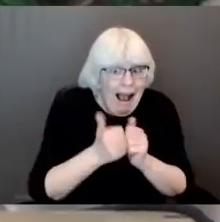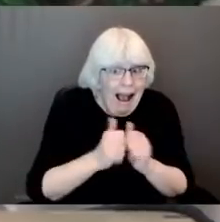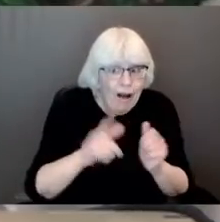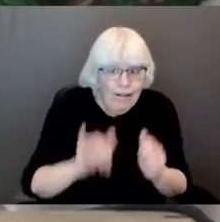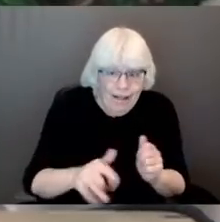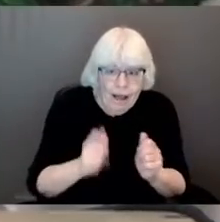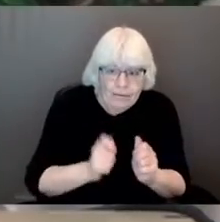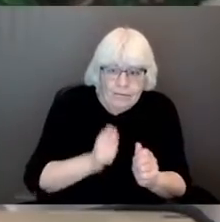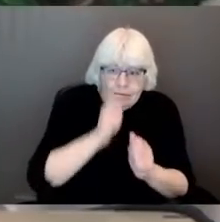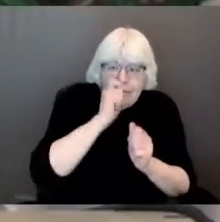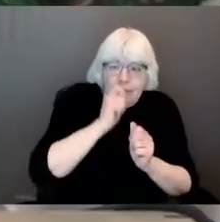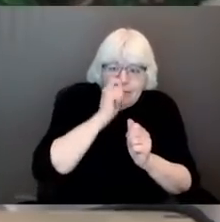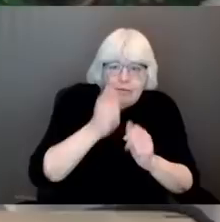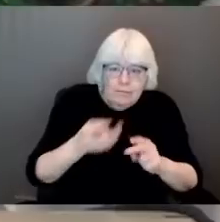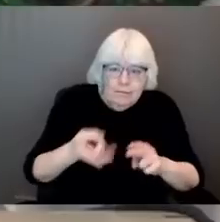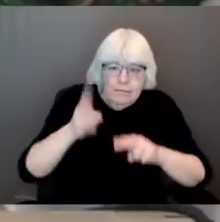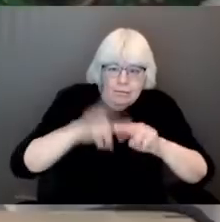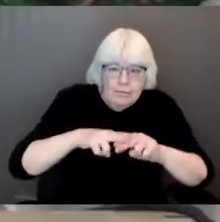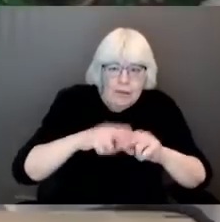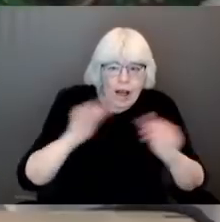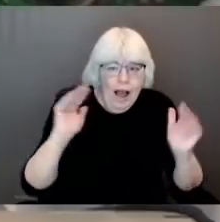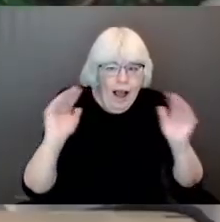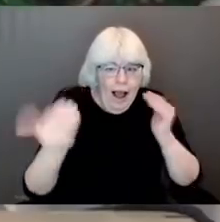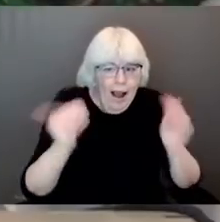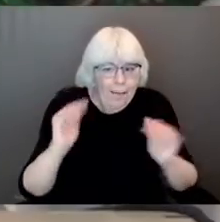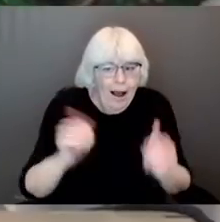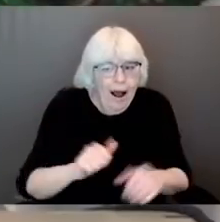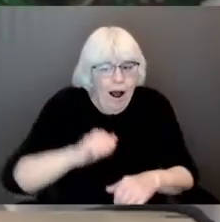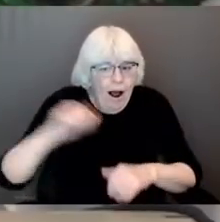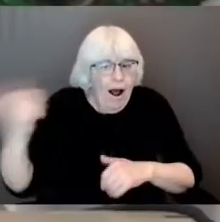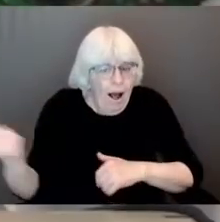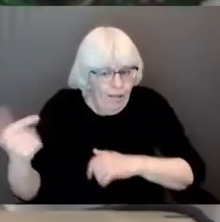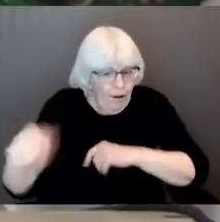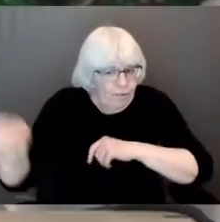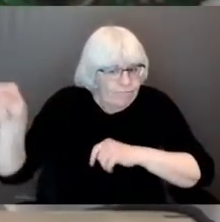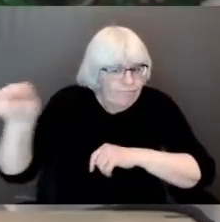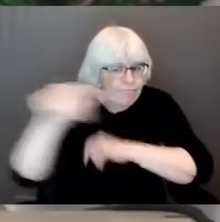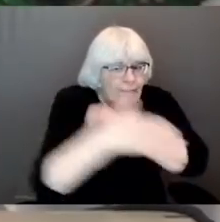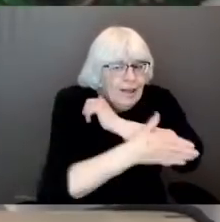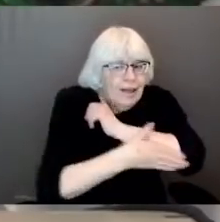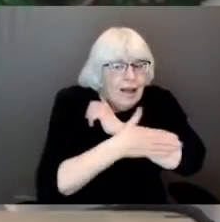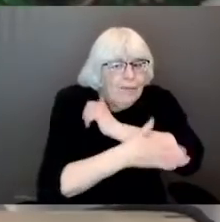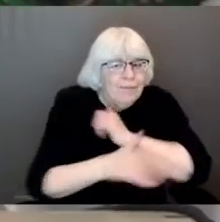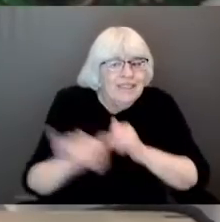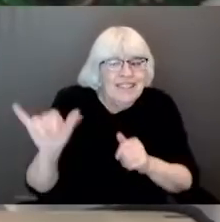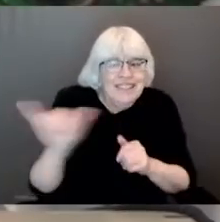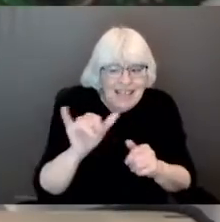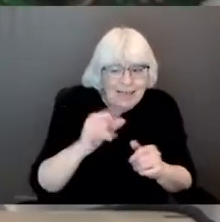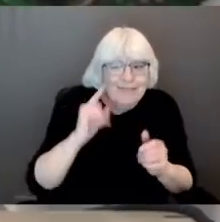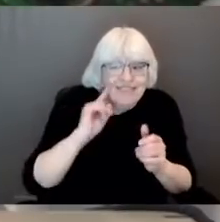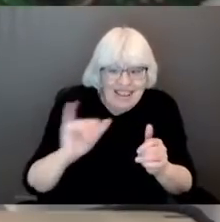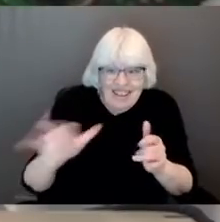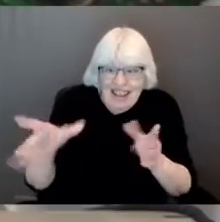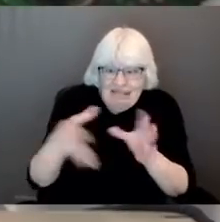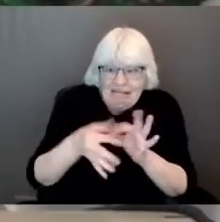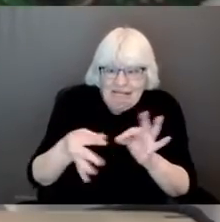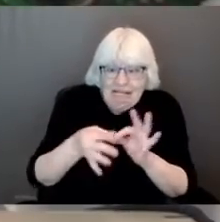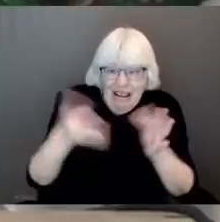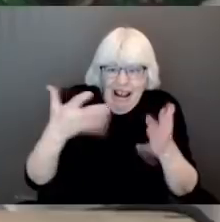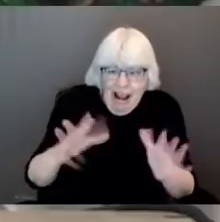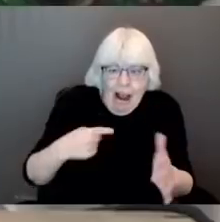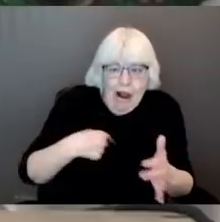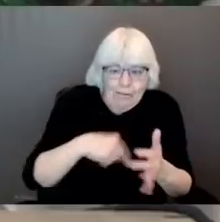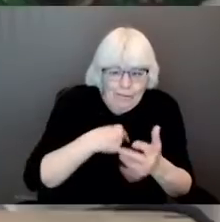than perhaps anywhere else in the country. And I think, as Dr. Morrison has said, week in and week out, really, since we've started that whole